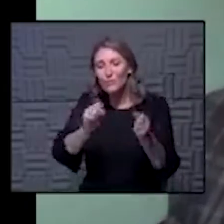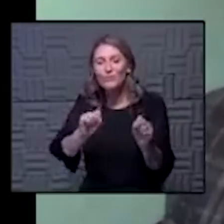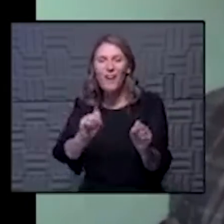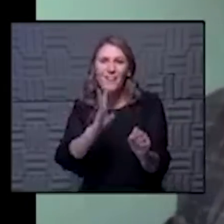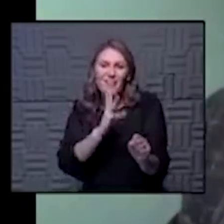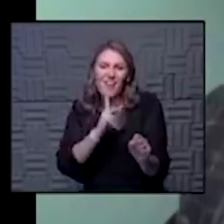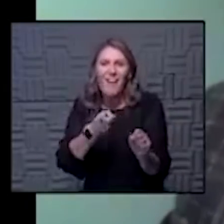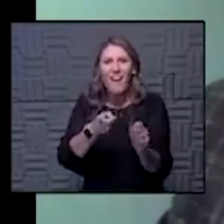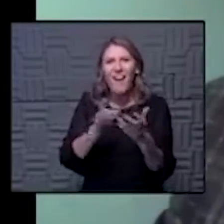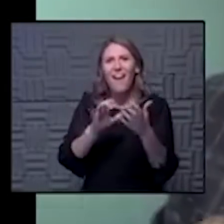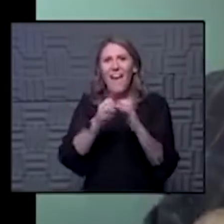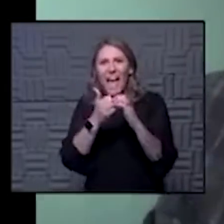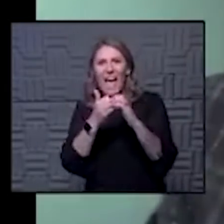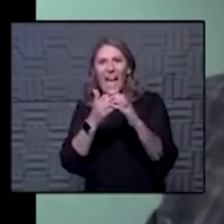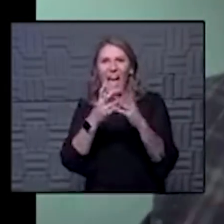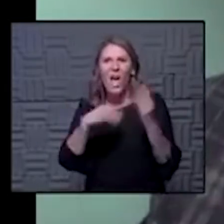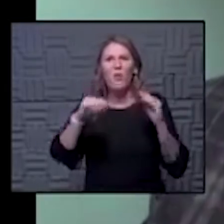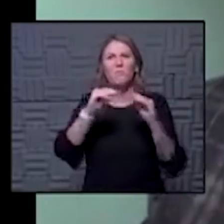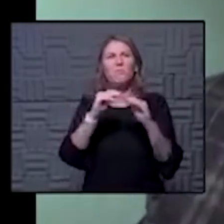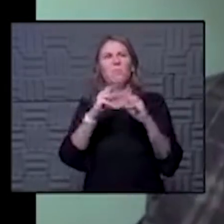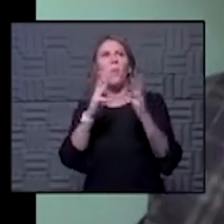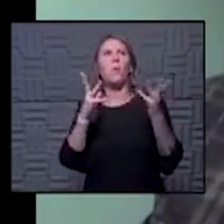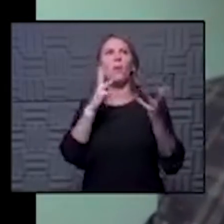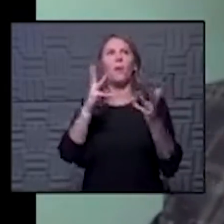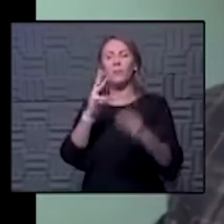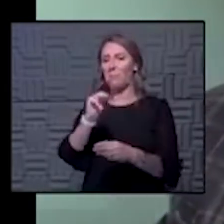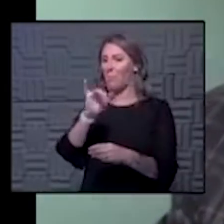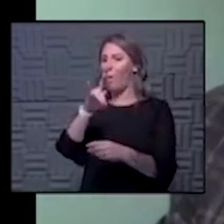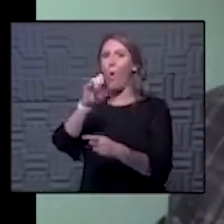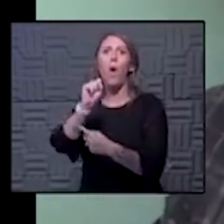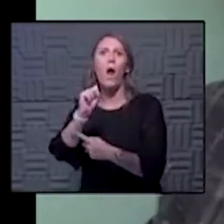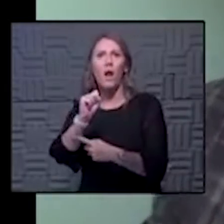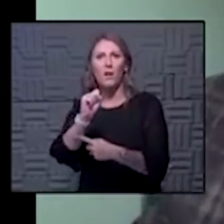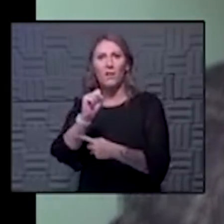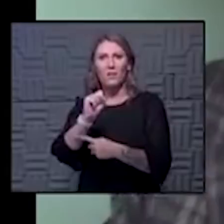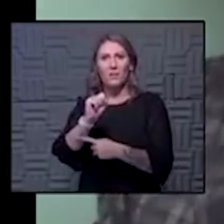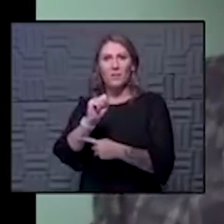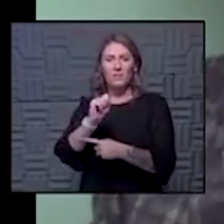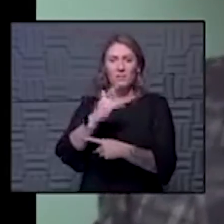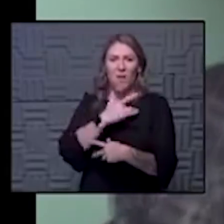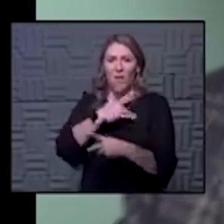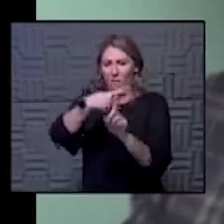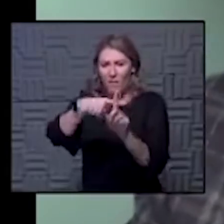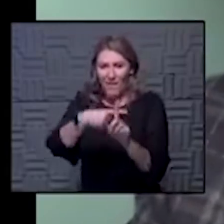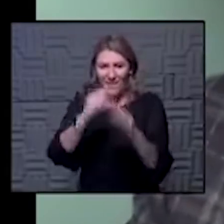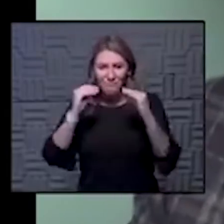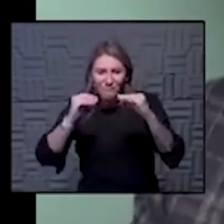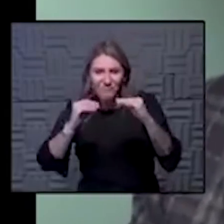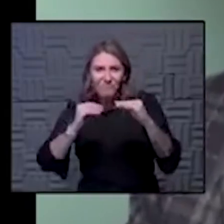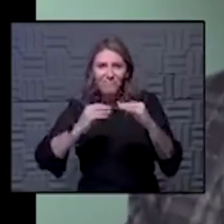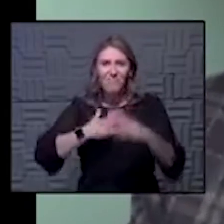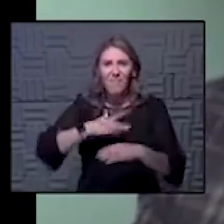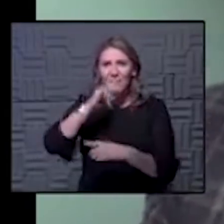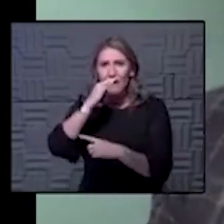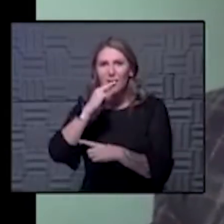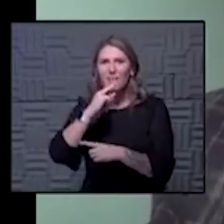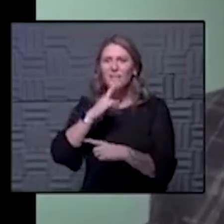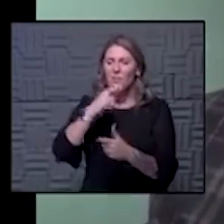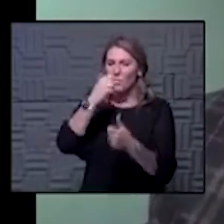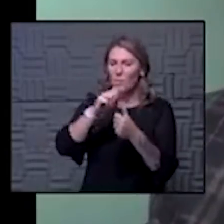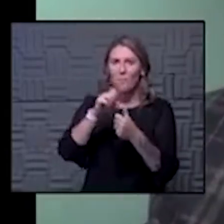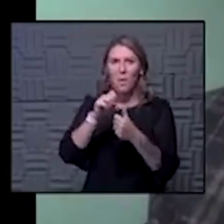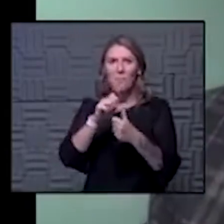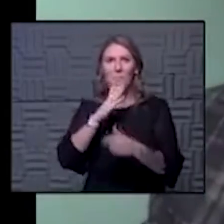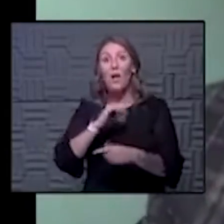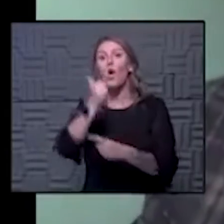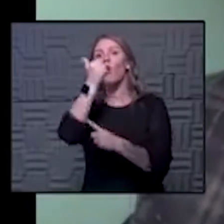do you get certain morals and stuff established into your kids or whatever. And I remember one time my oldest child and I were having a bit of a